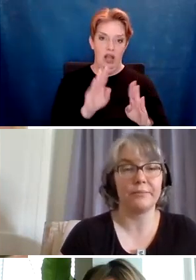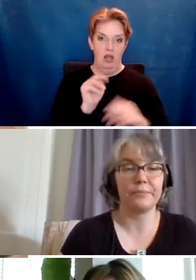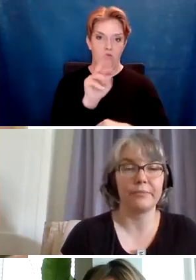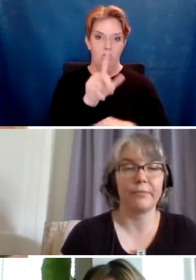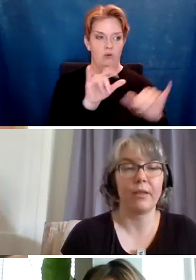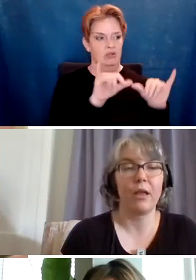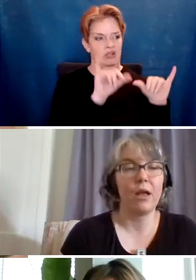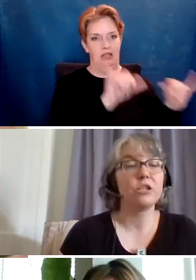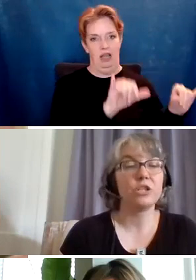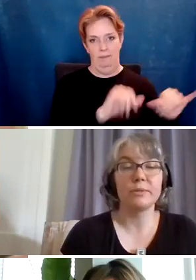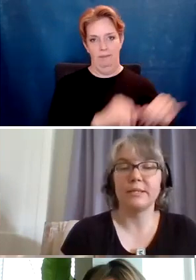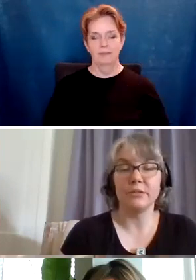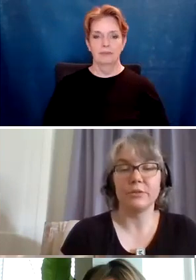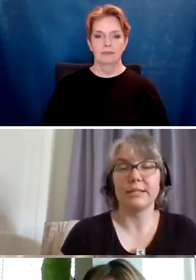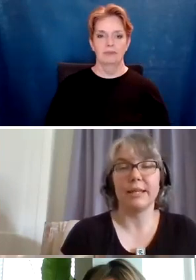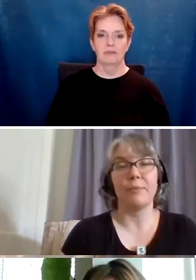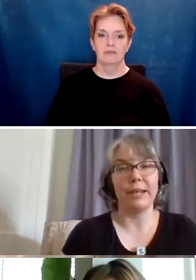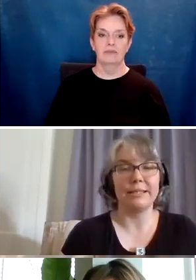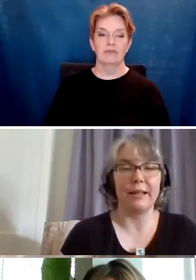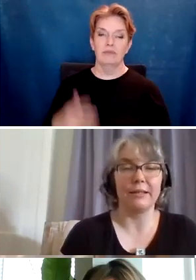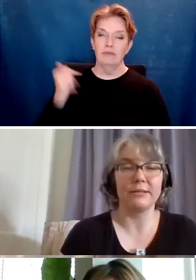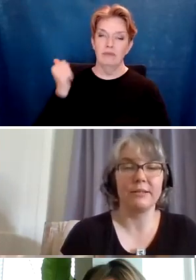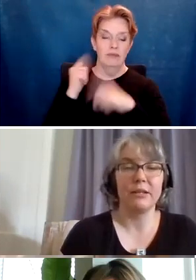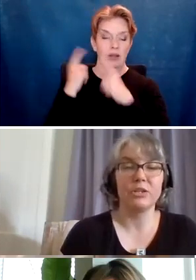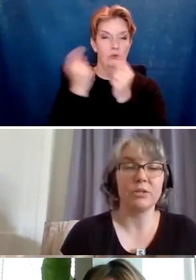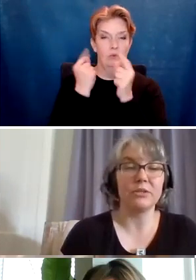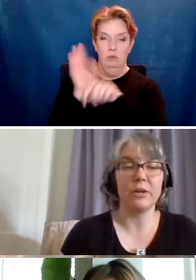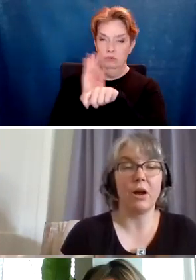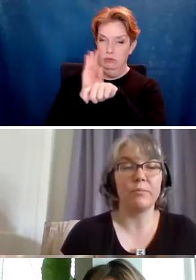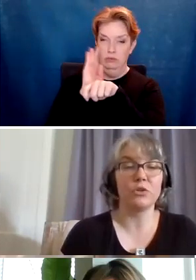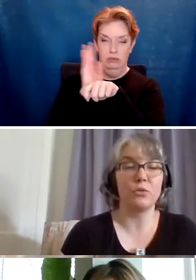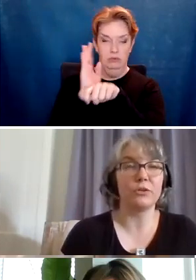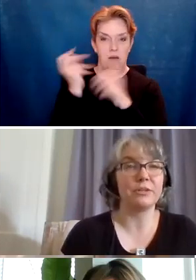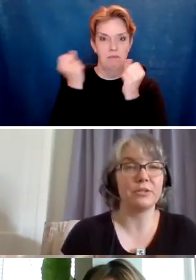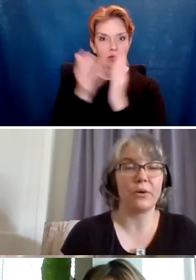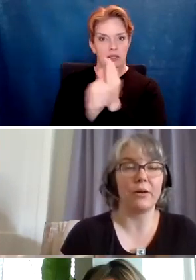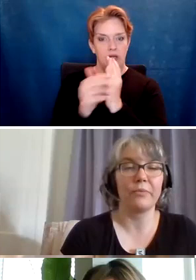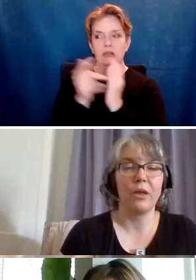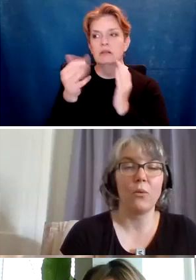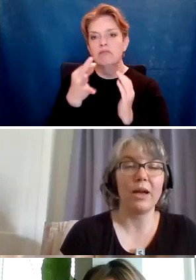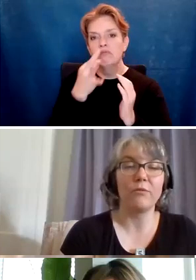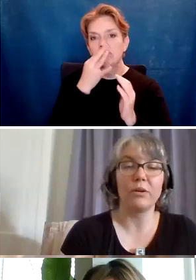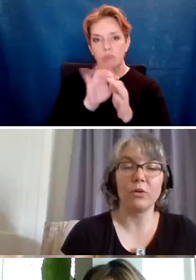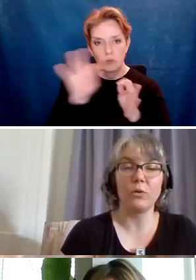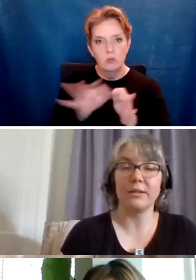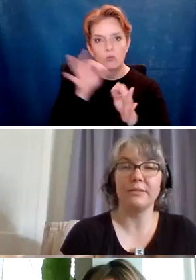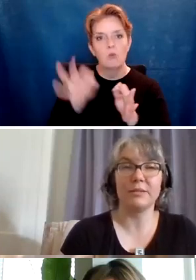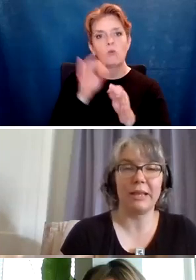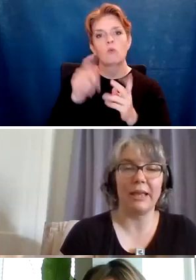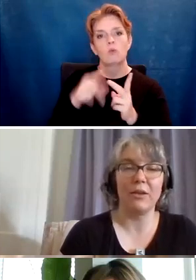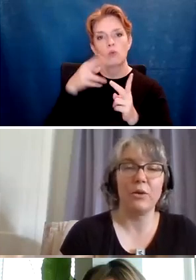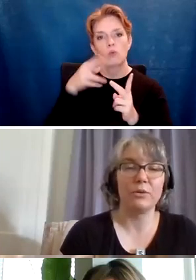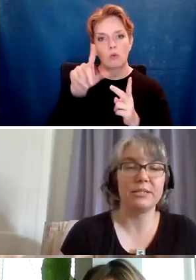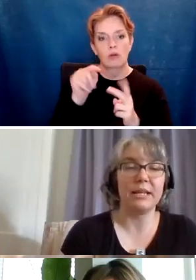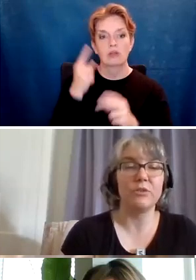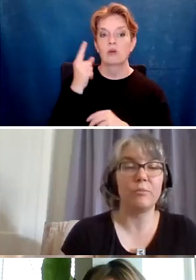installed. She was industrious and had many talents. She was also an accomplished quilter and sewer. We have one of her quilts on